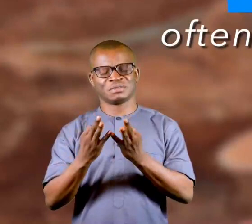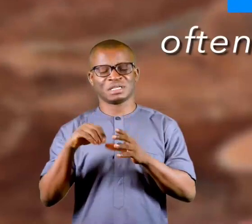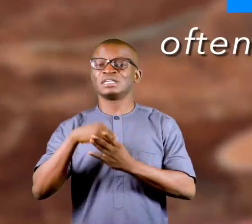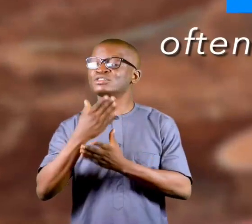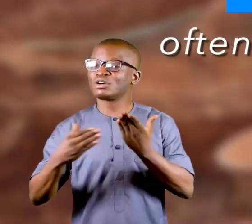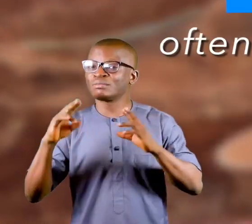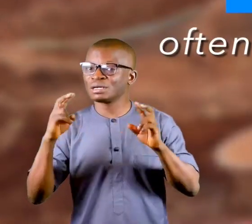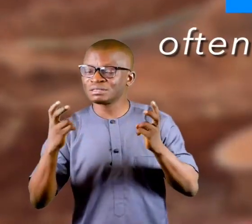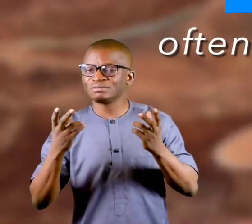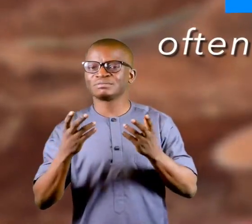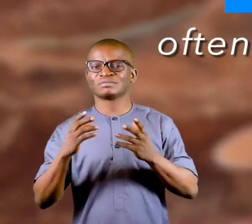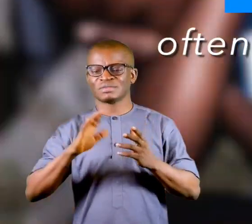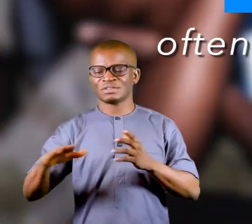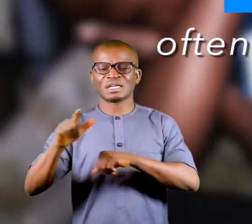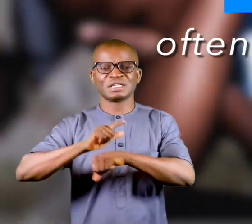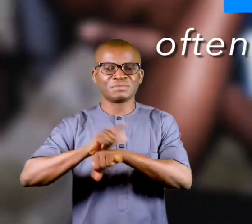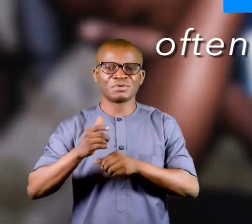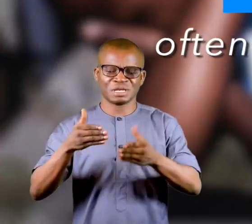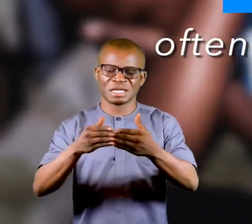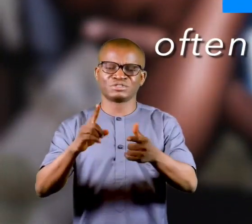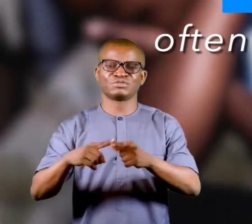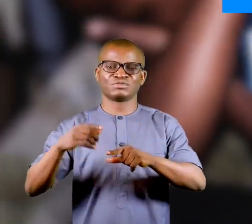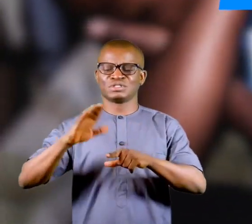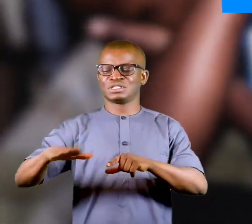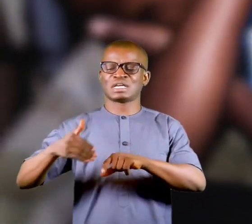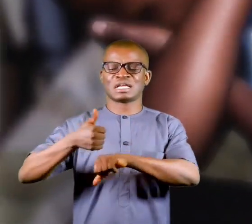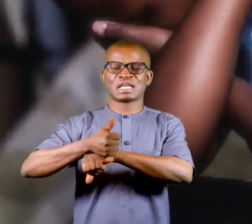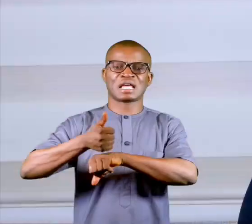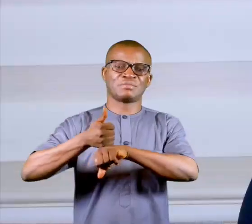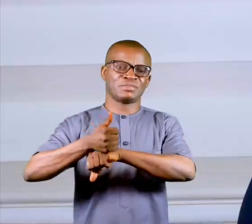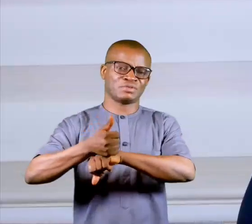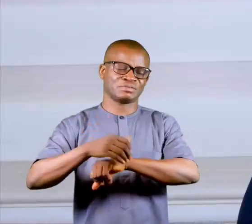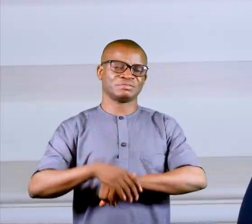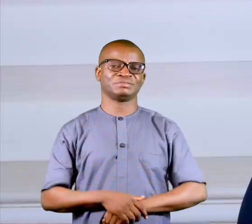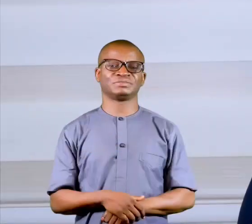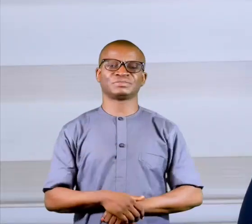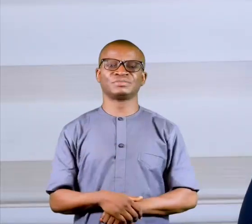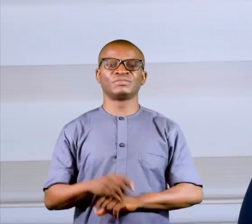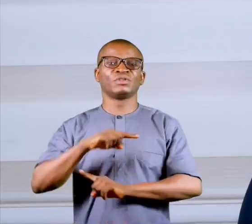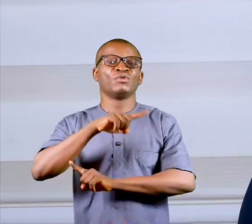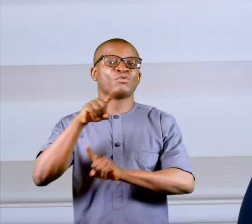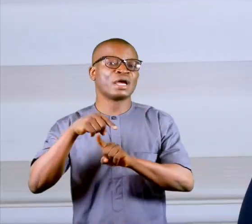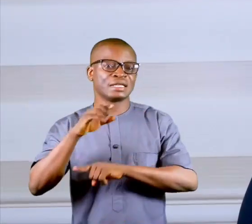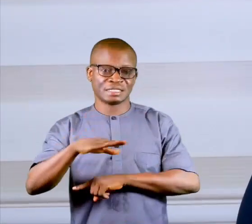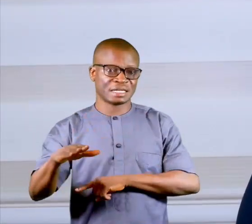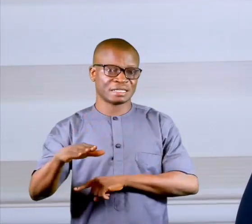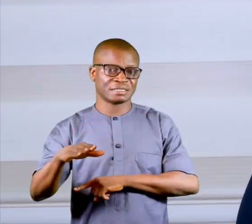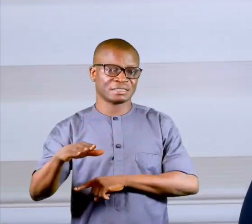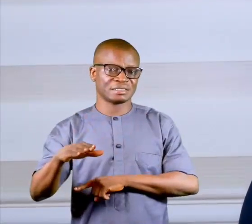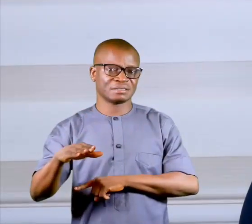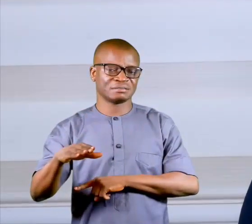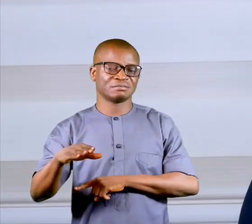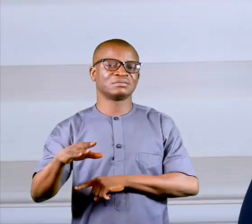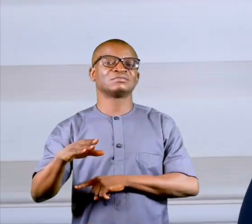some instances, child labor often leads to child abuse. When a child is made to do a job for